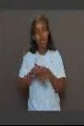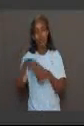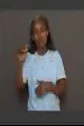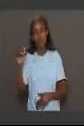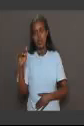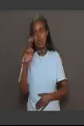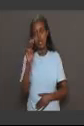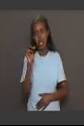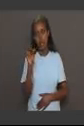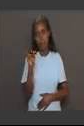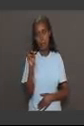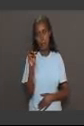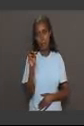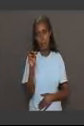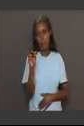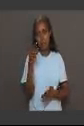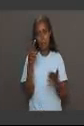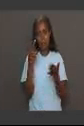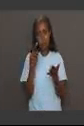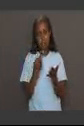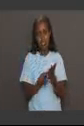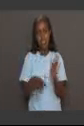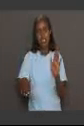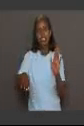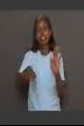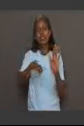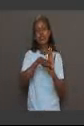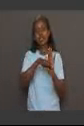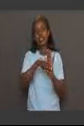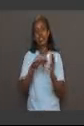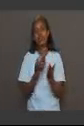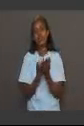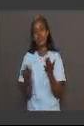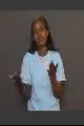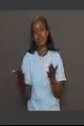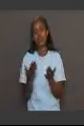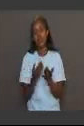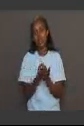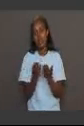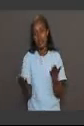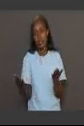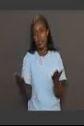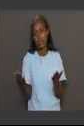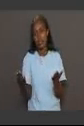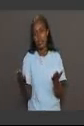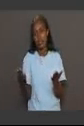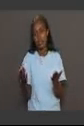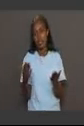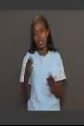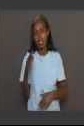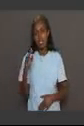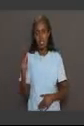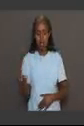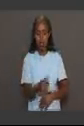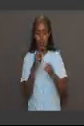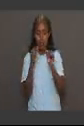if m of these represent a particular event, then the